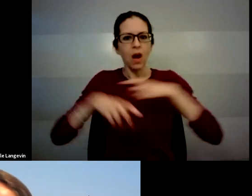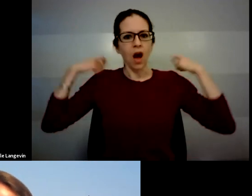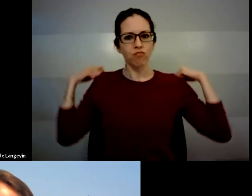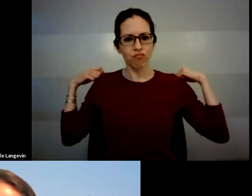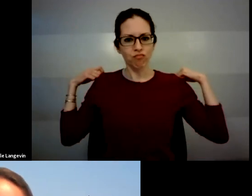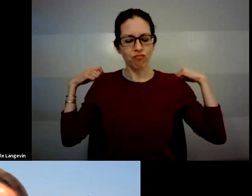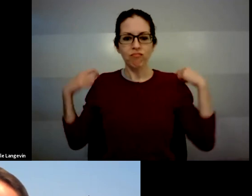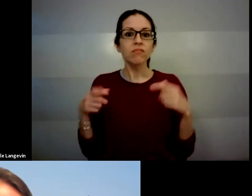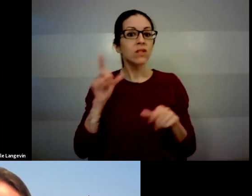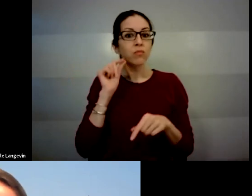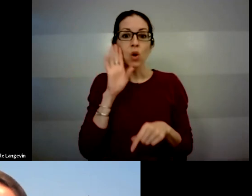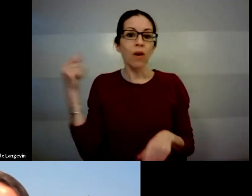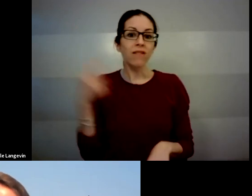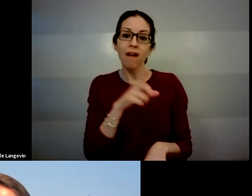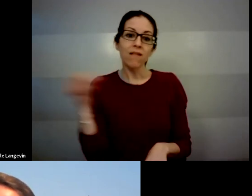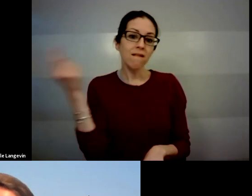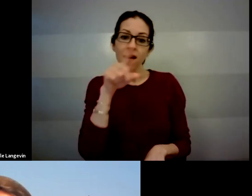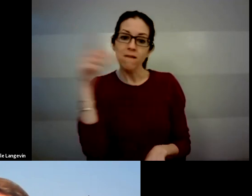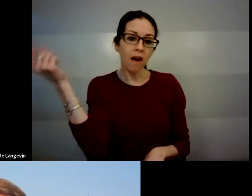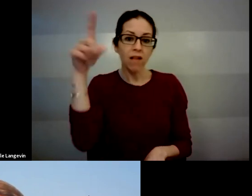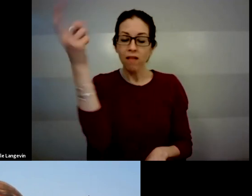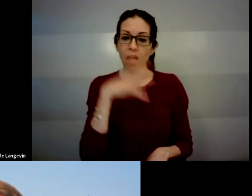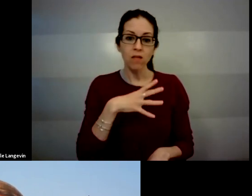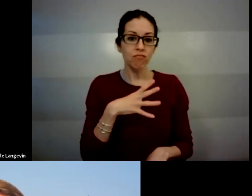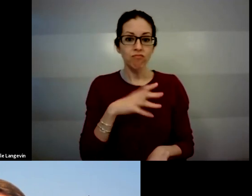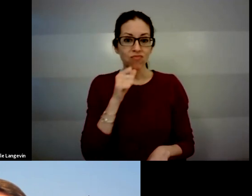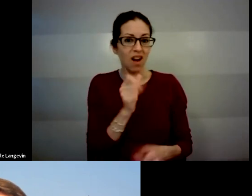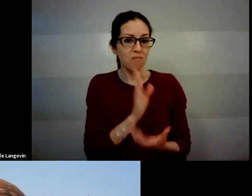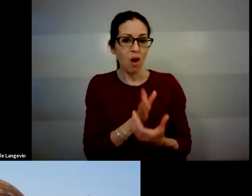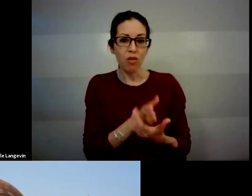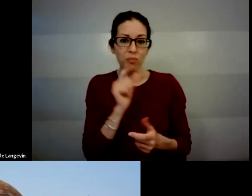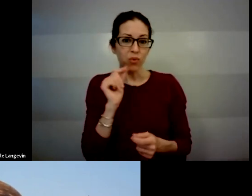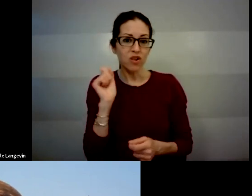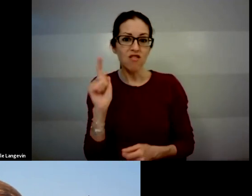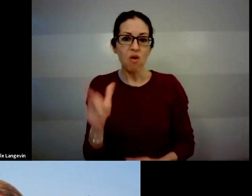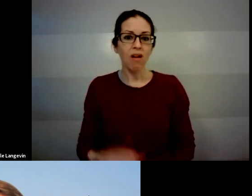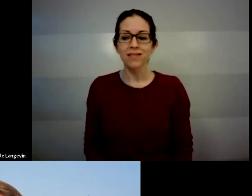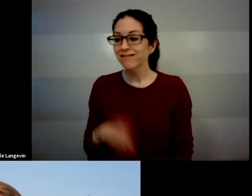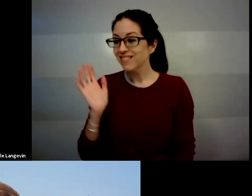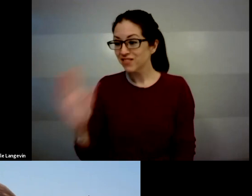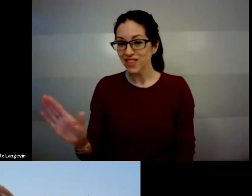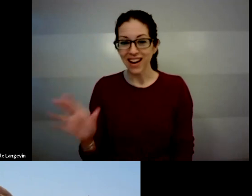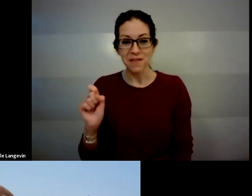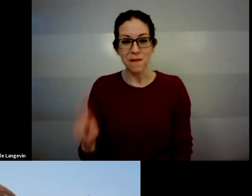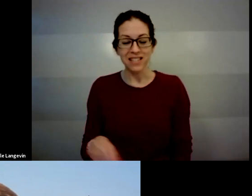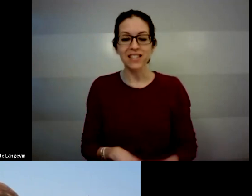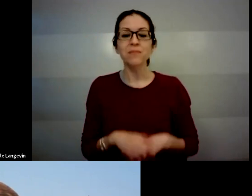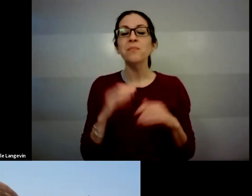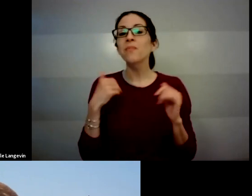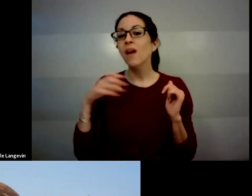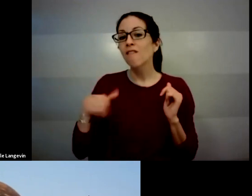take it off, or in some cases, until the tracker falls off. Very cool. That was a great question. And there's another question here following